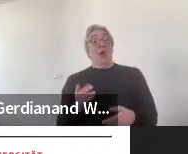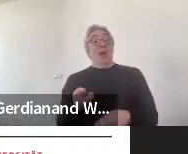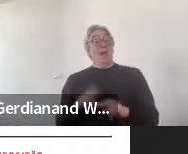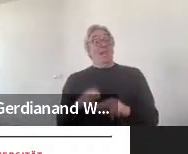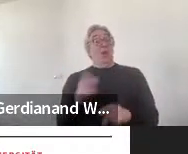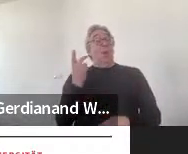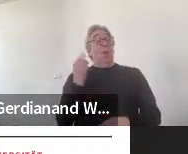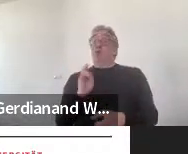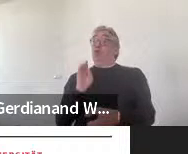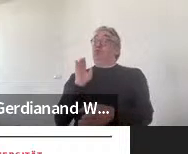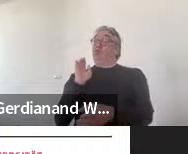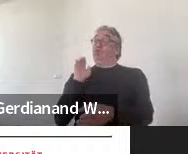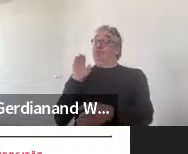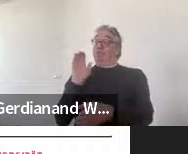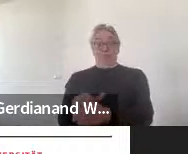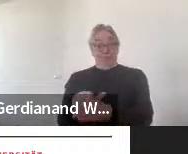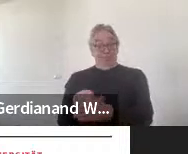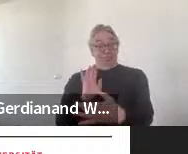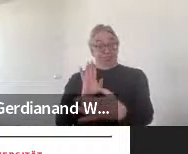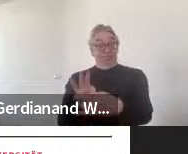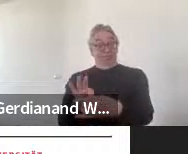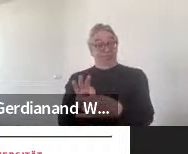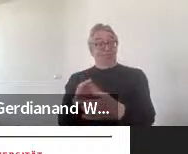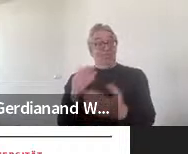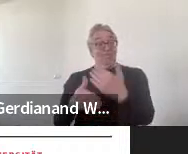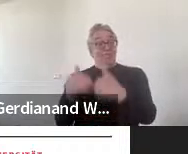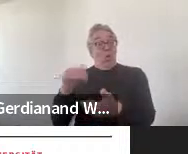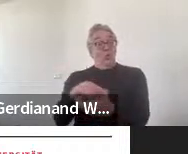communication skills can be trained.